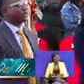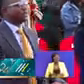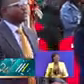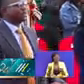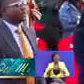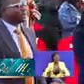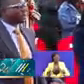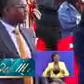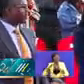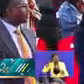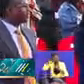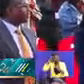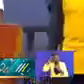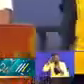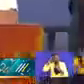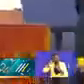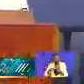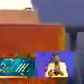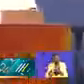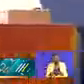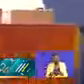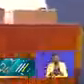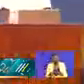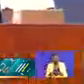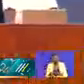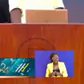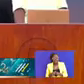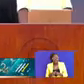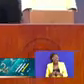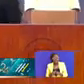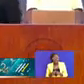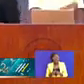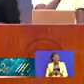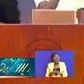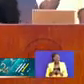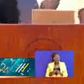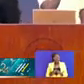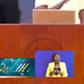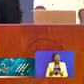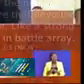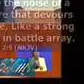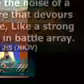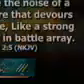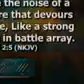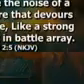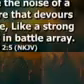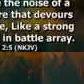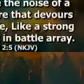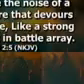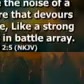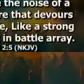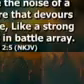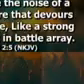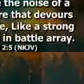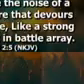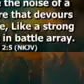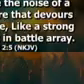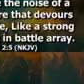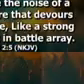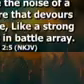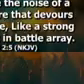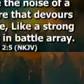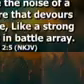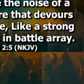let's continue because we need to settle this matter with a noise like Chariots of Mount trops they leap like the noise of a